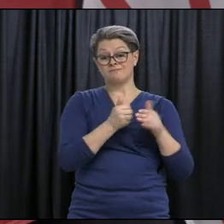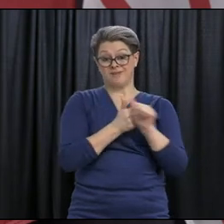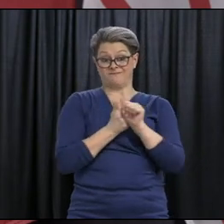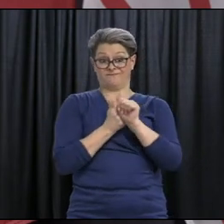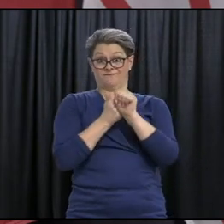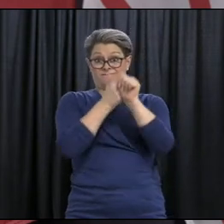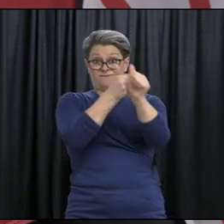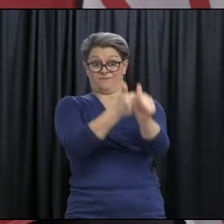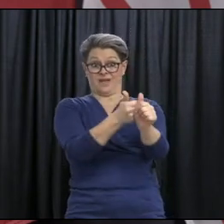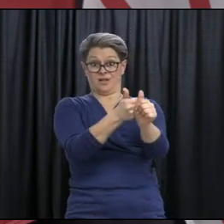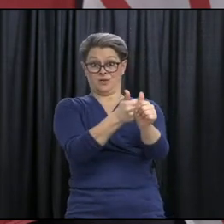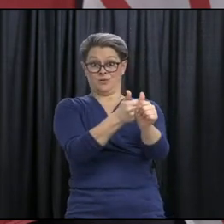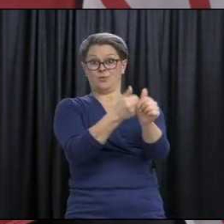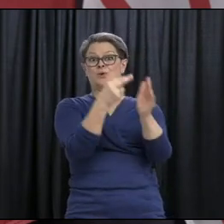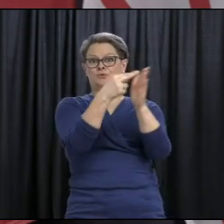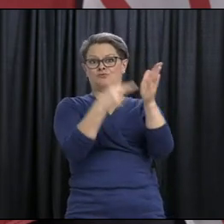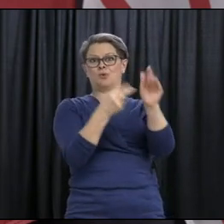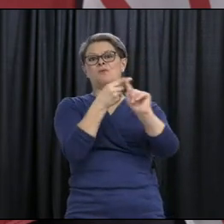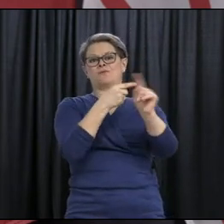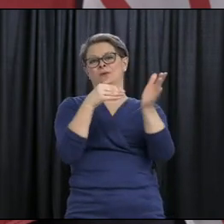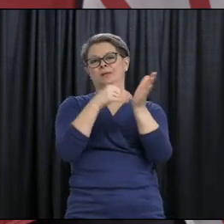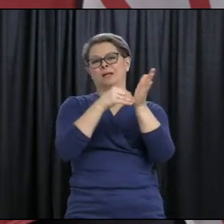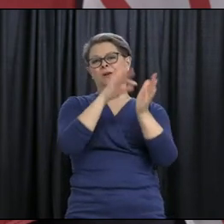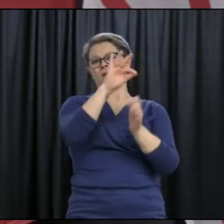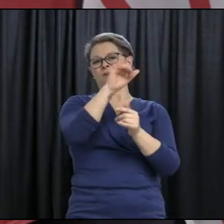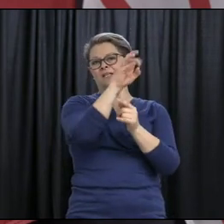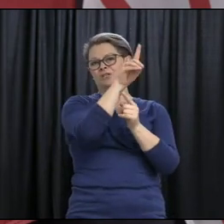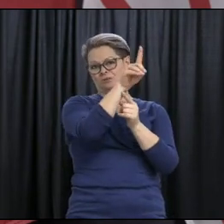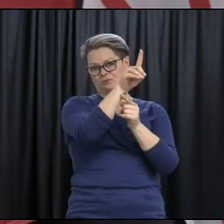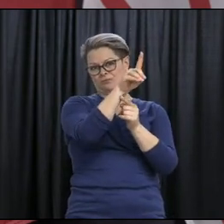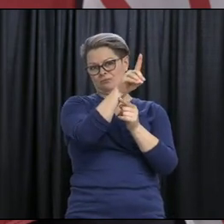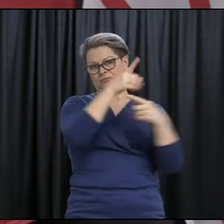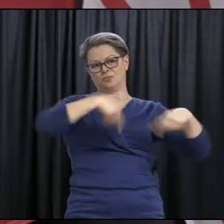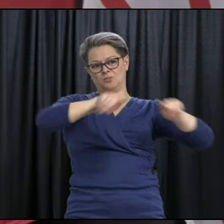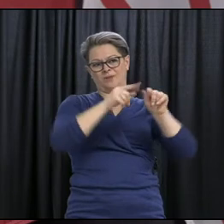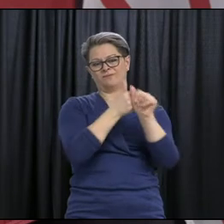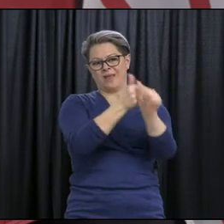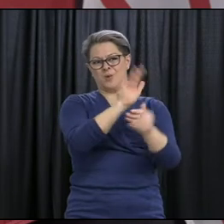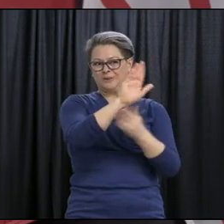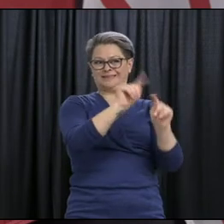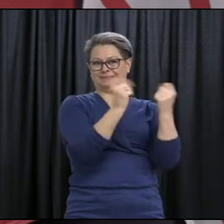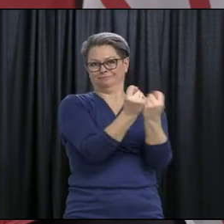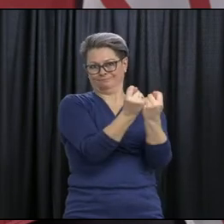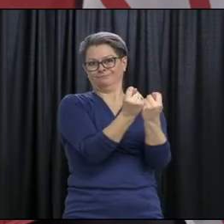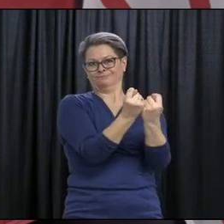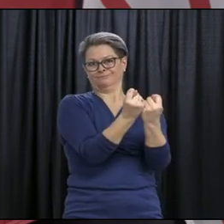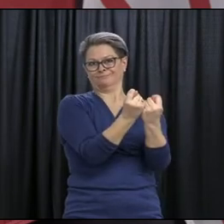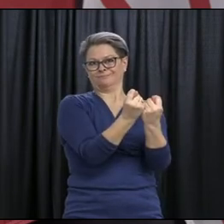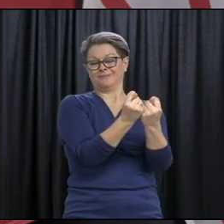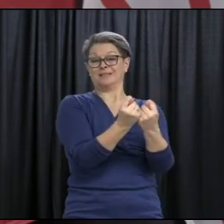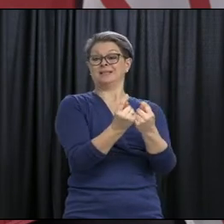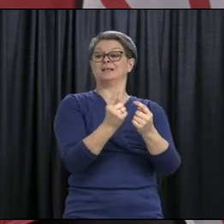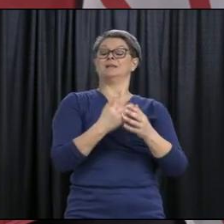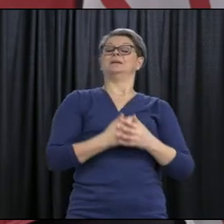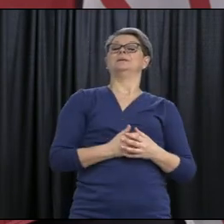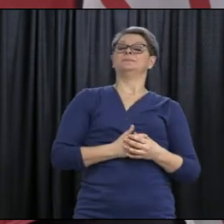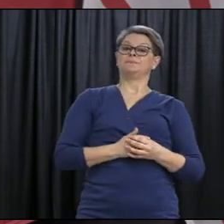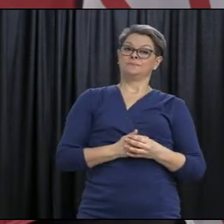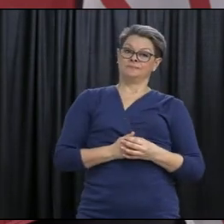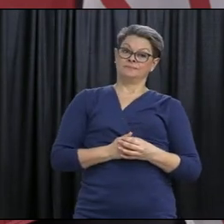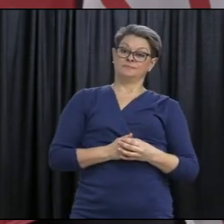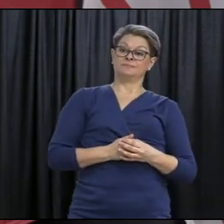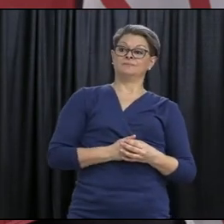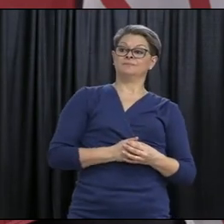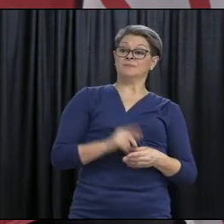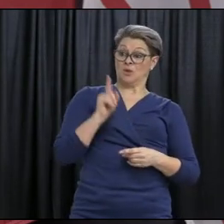advice and protocols put forward by the Chief Medical Officer of Health. One of the concerns was not introducing